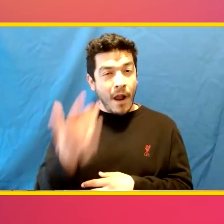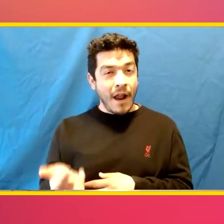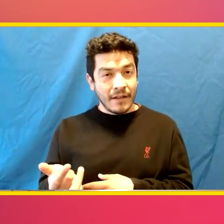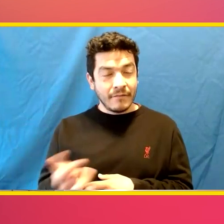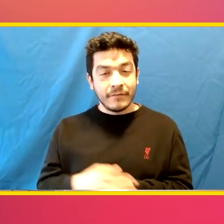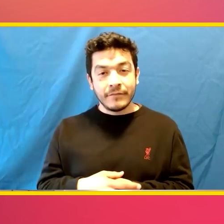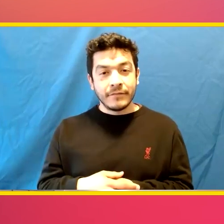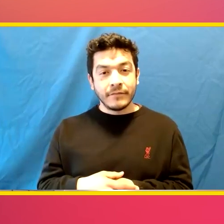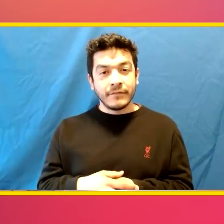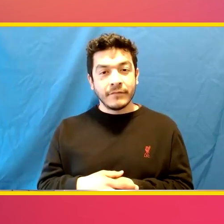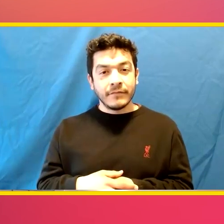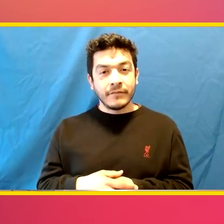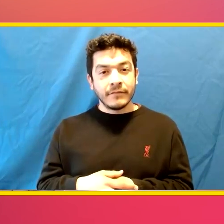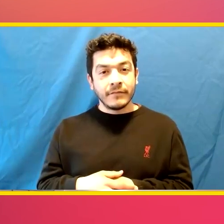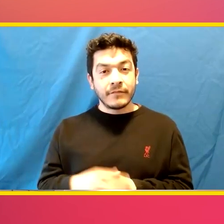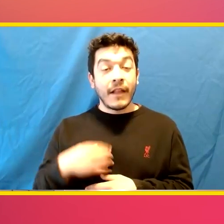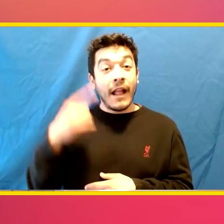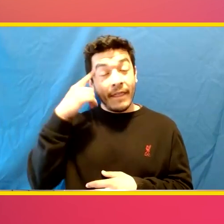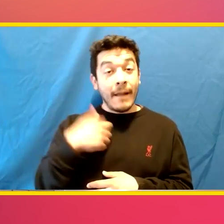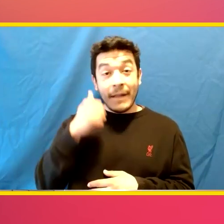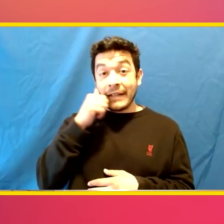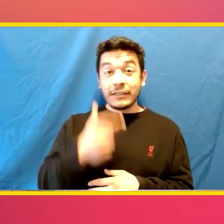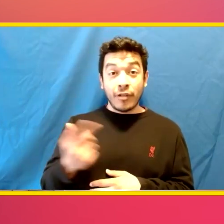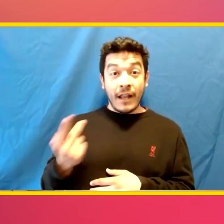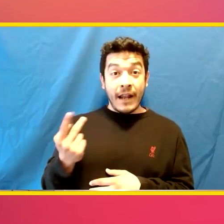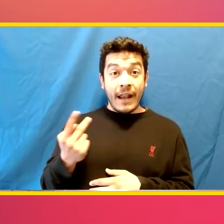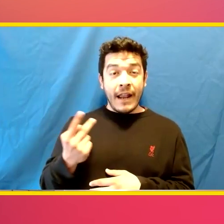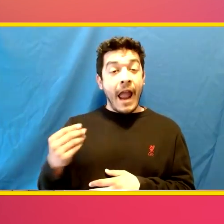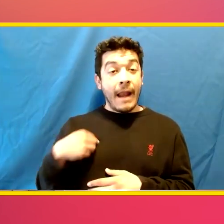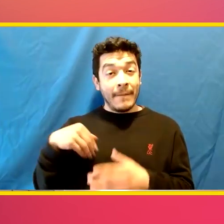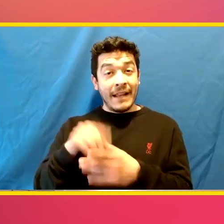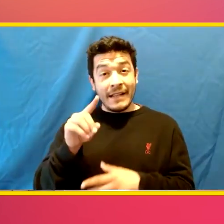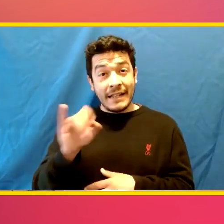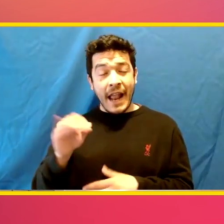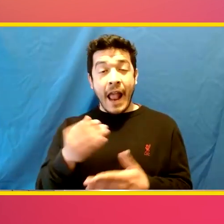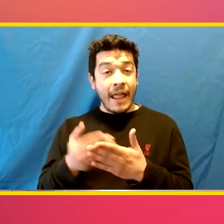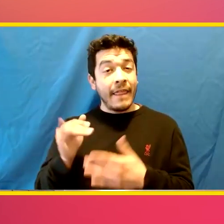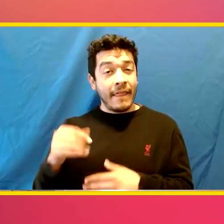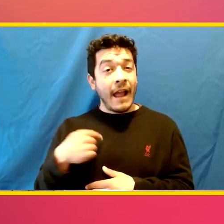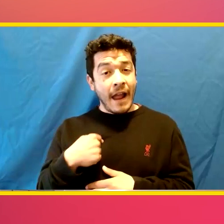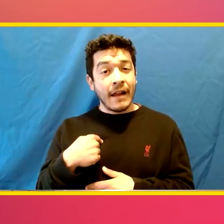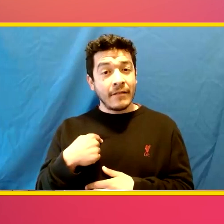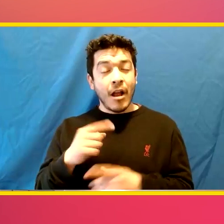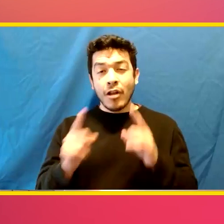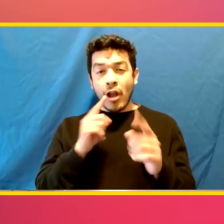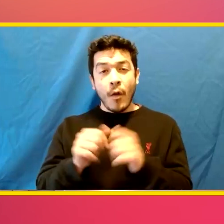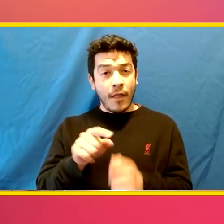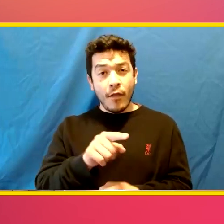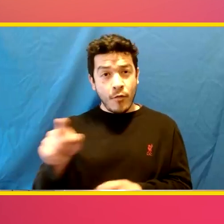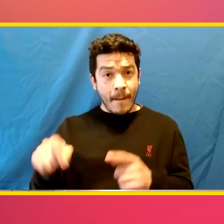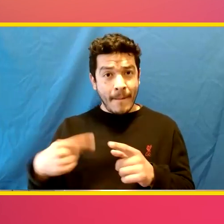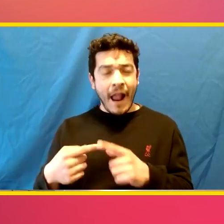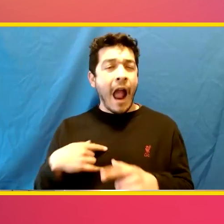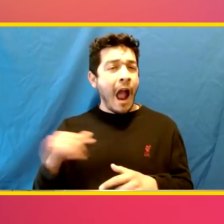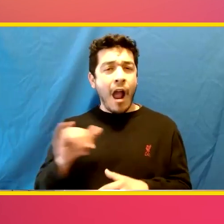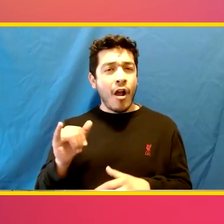why. Because I think my sister and I, and me also in DEI, and the things that I'm like talking with you, like I